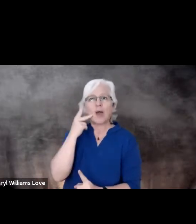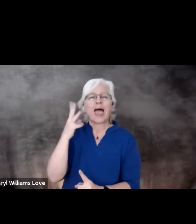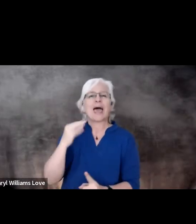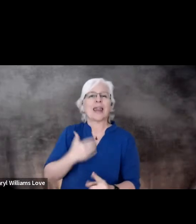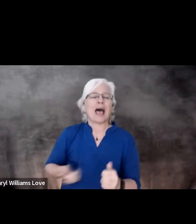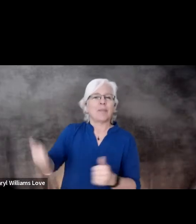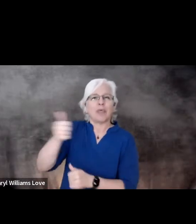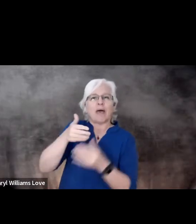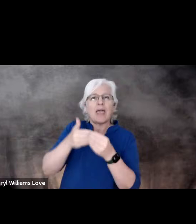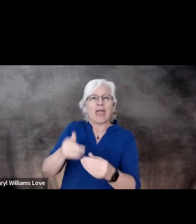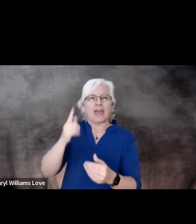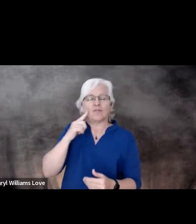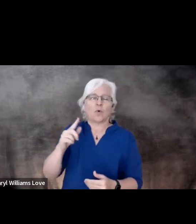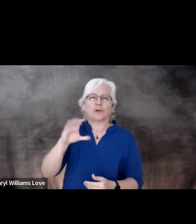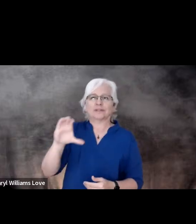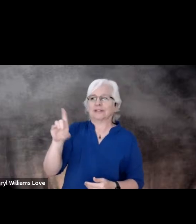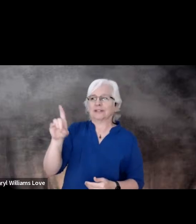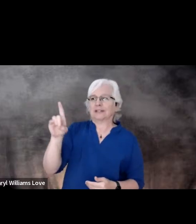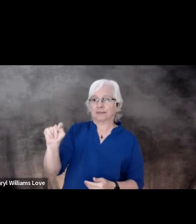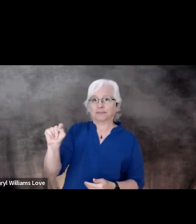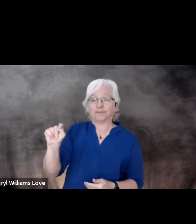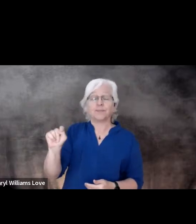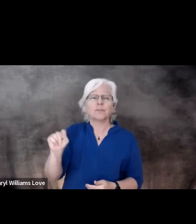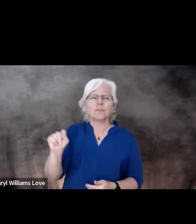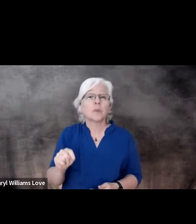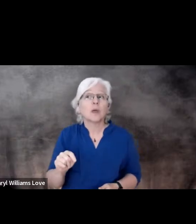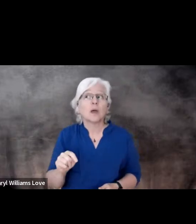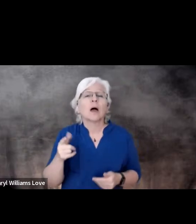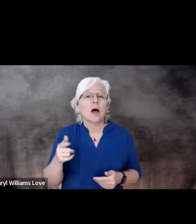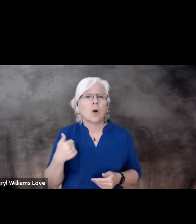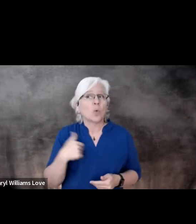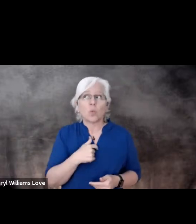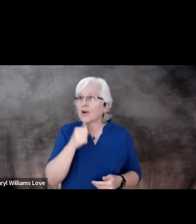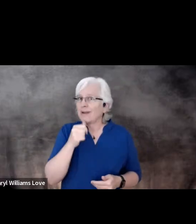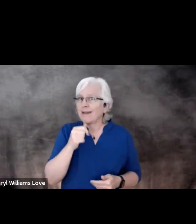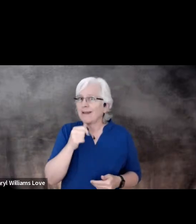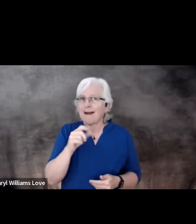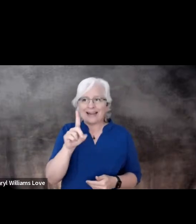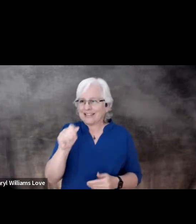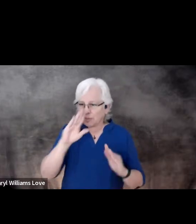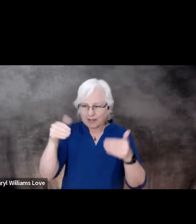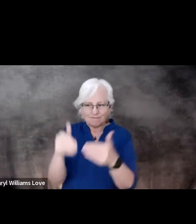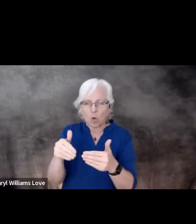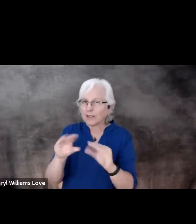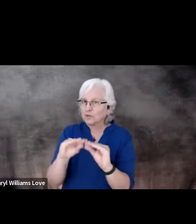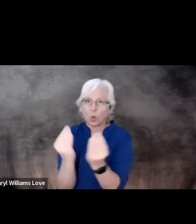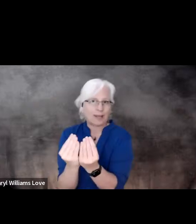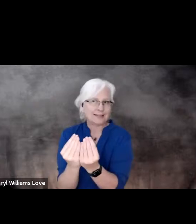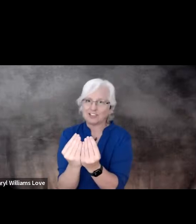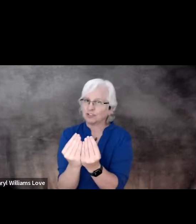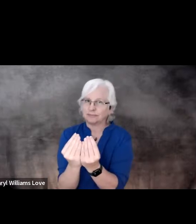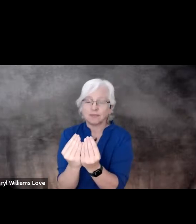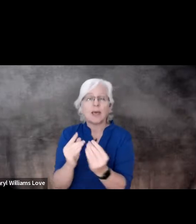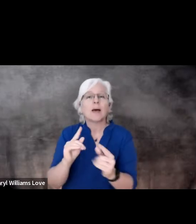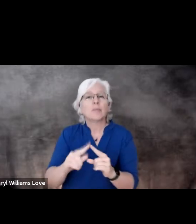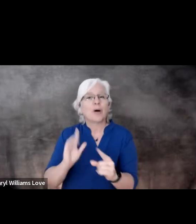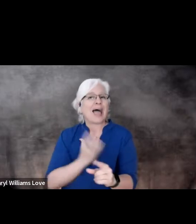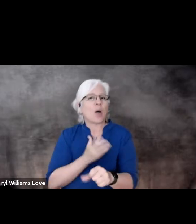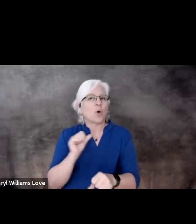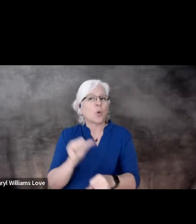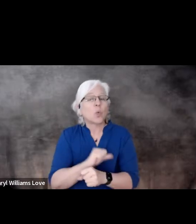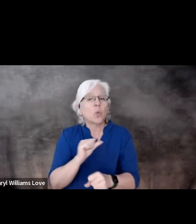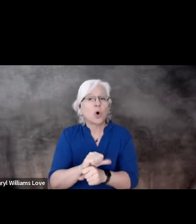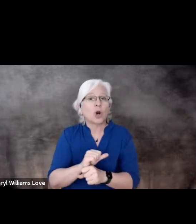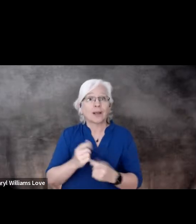and Technology. As Maria said, at CDT, we are not a disability-focused organization, but our work is making